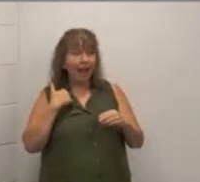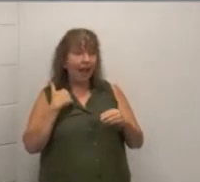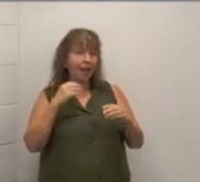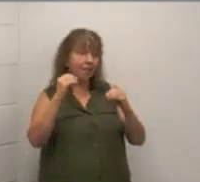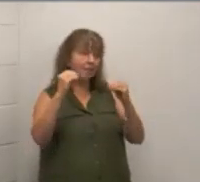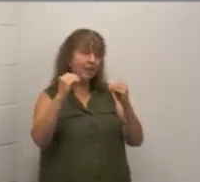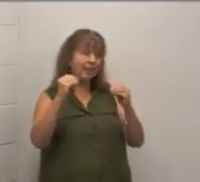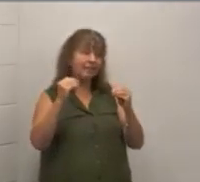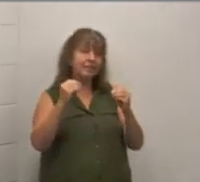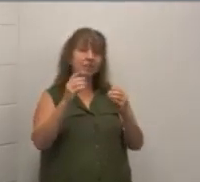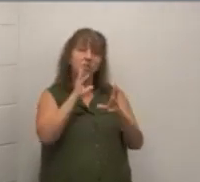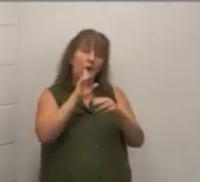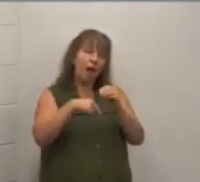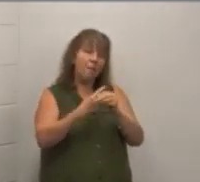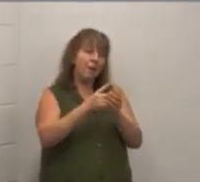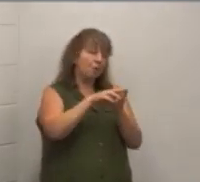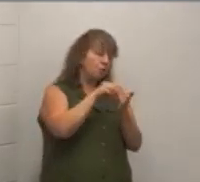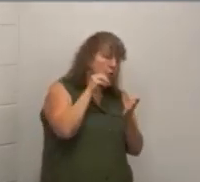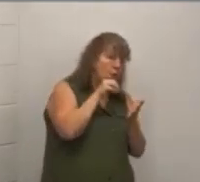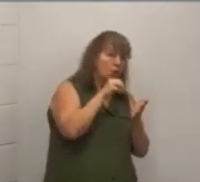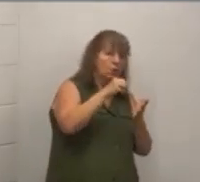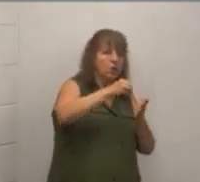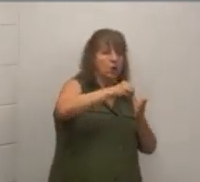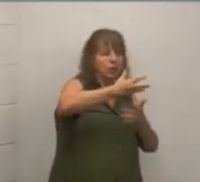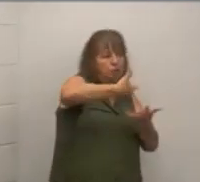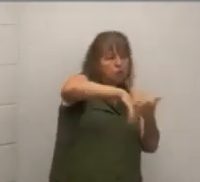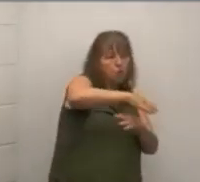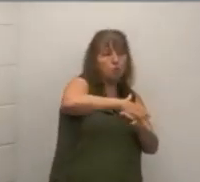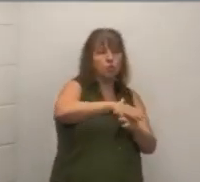on social-emotional learning and socialization.